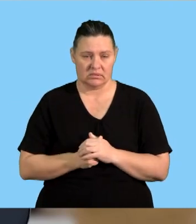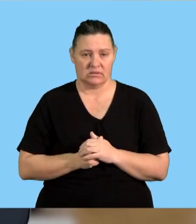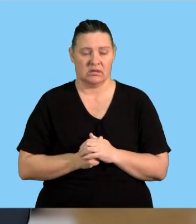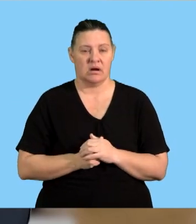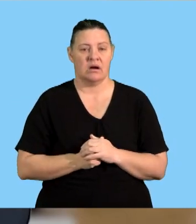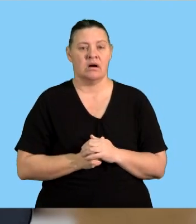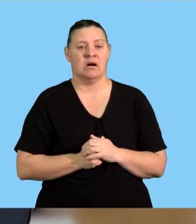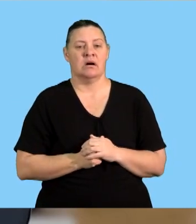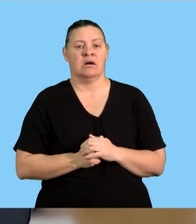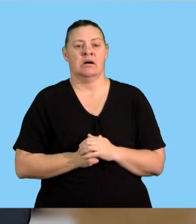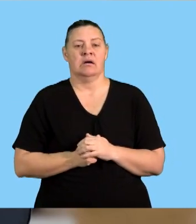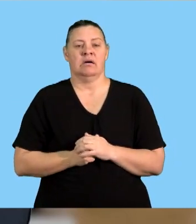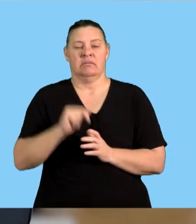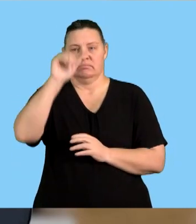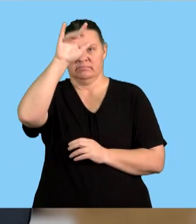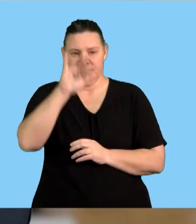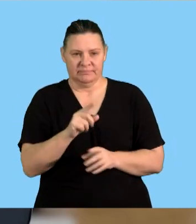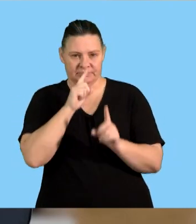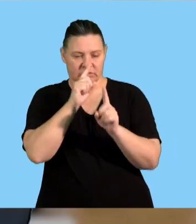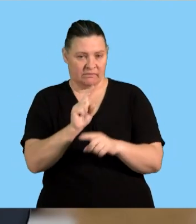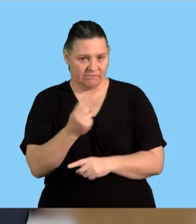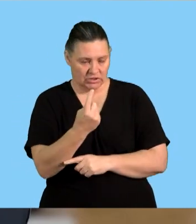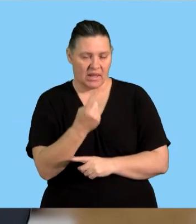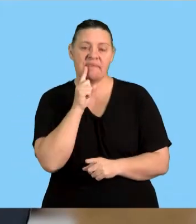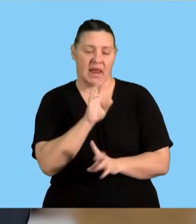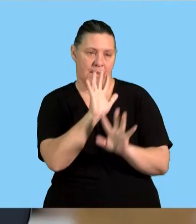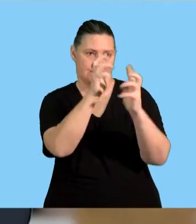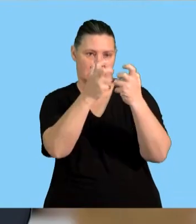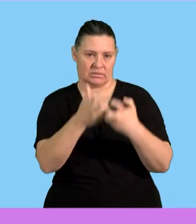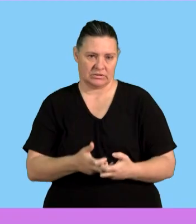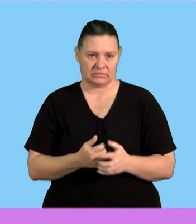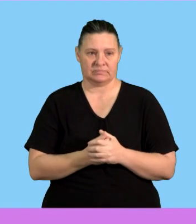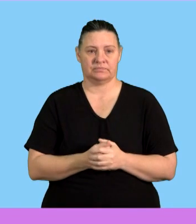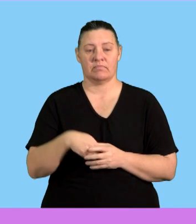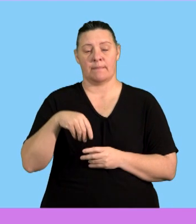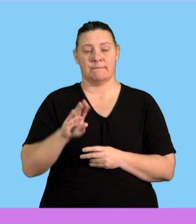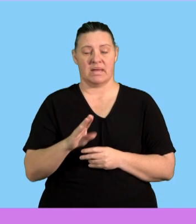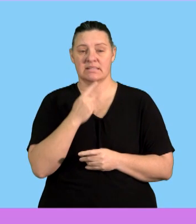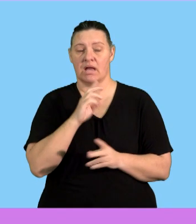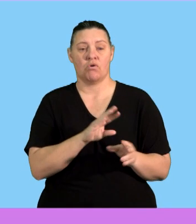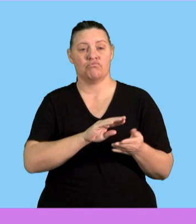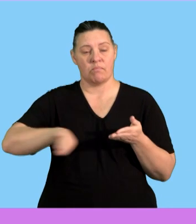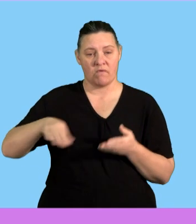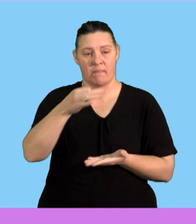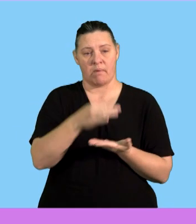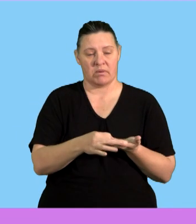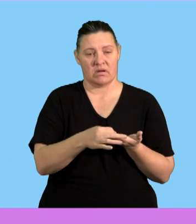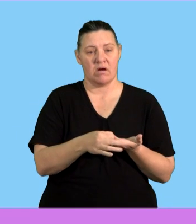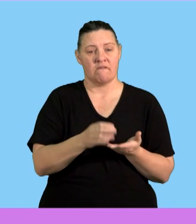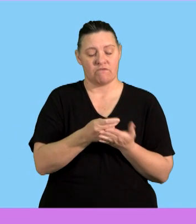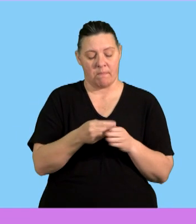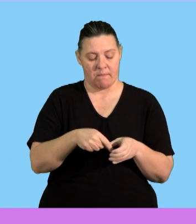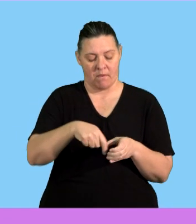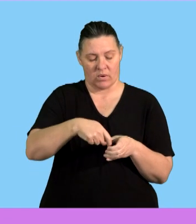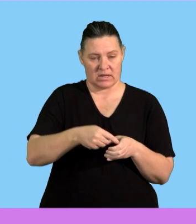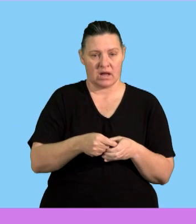in the correct order. So I'm just going to run through all the instructions and then we'll match them. B says, remove the bobbin from the